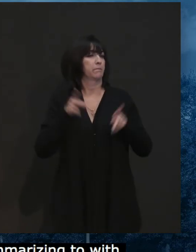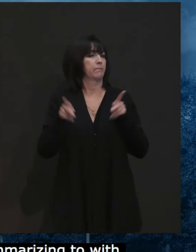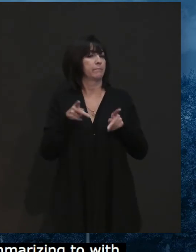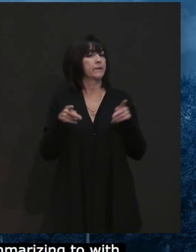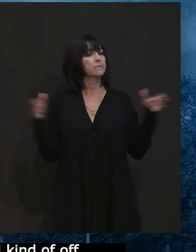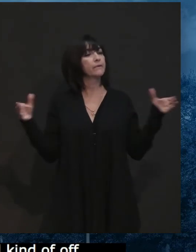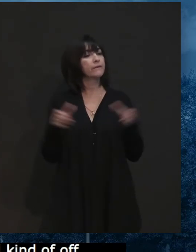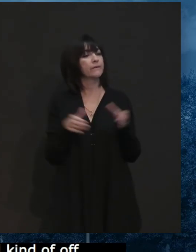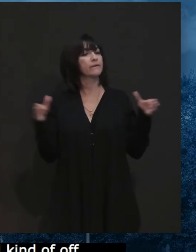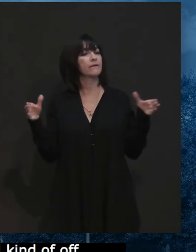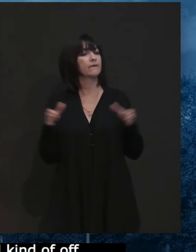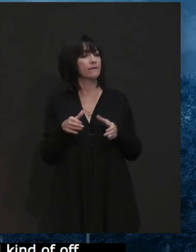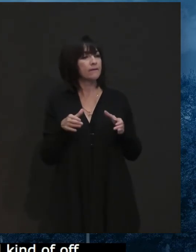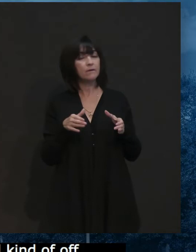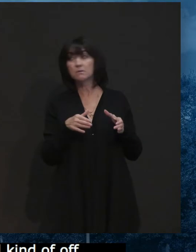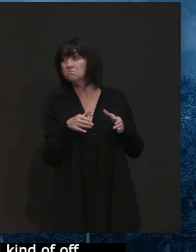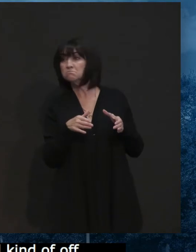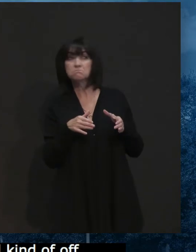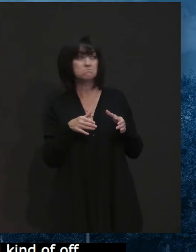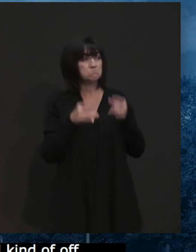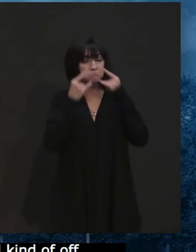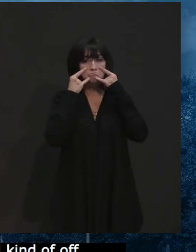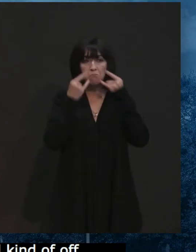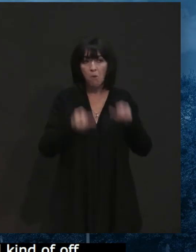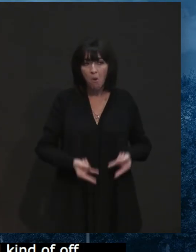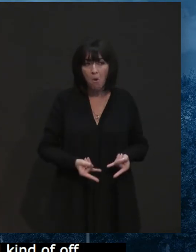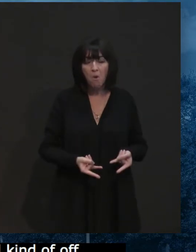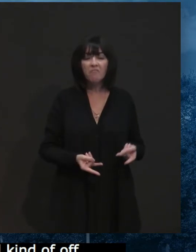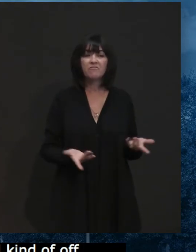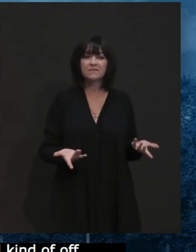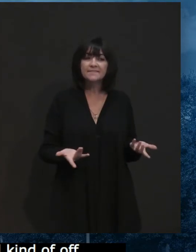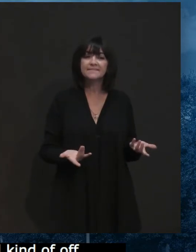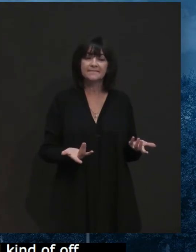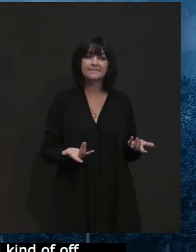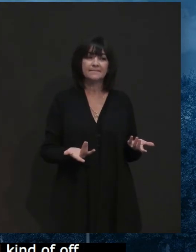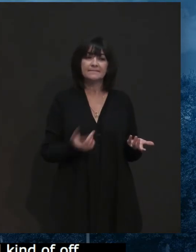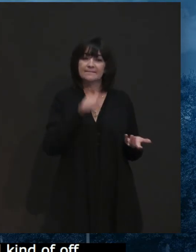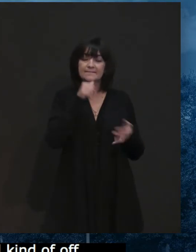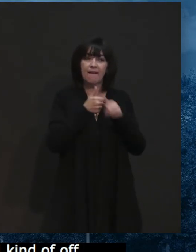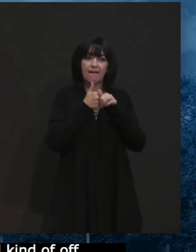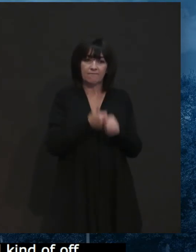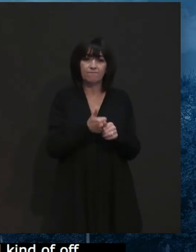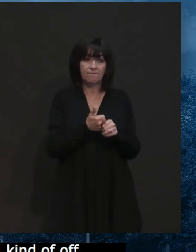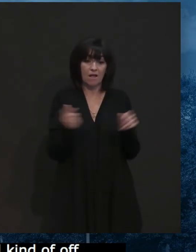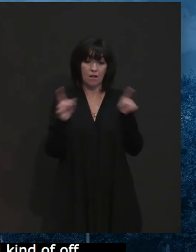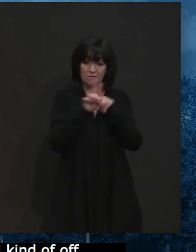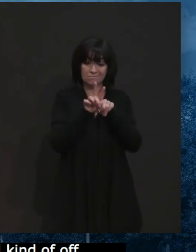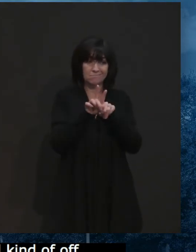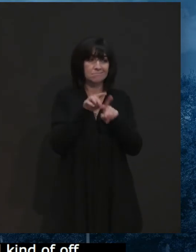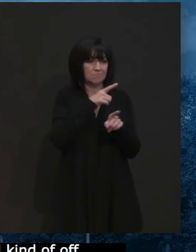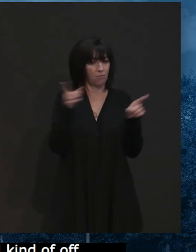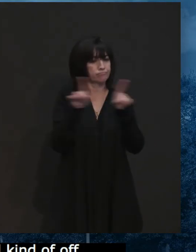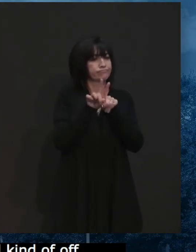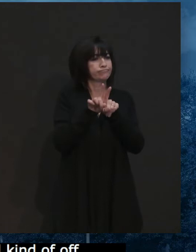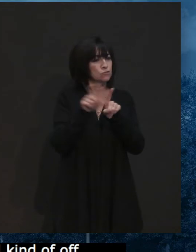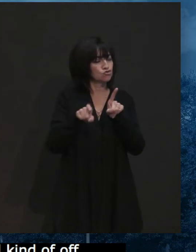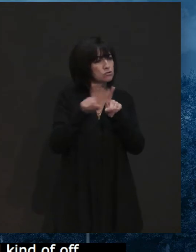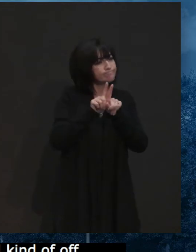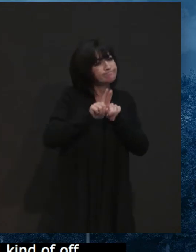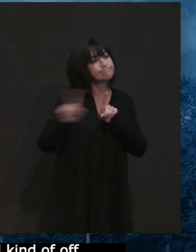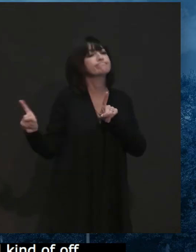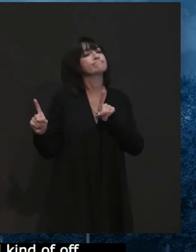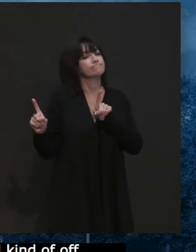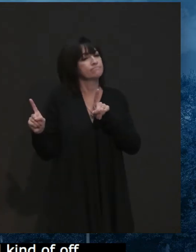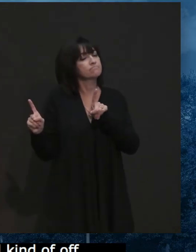guard down a little bit, aren't wearing face coverings, and that type of thing. And I think that